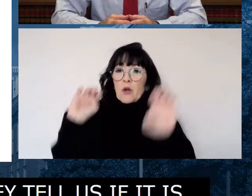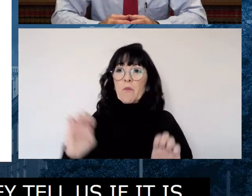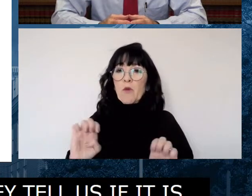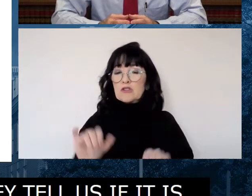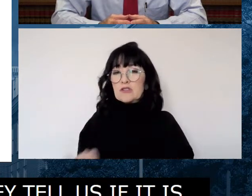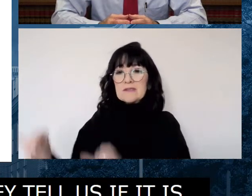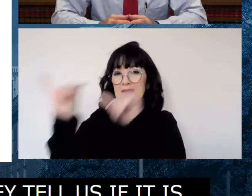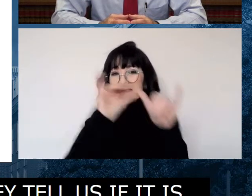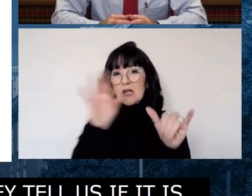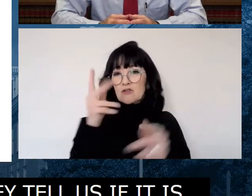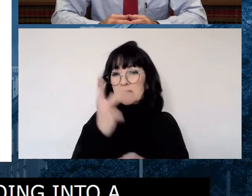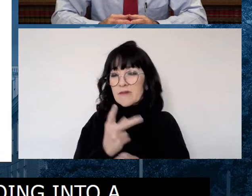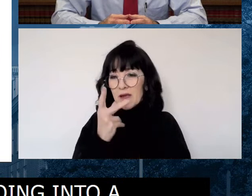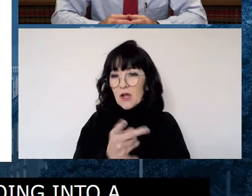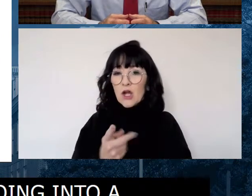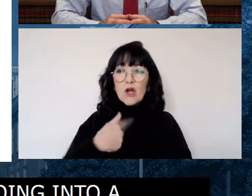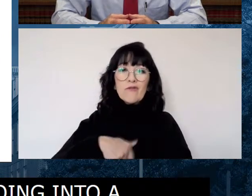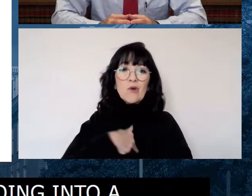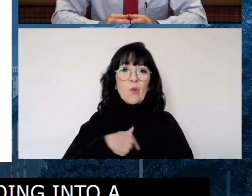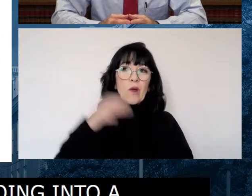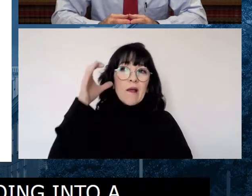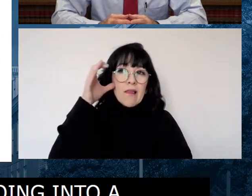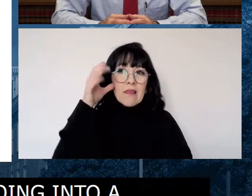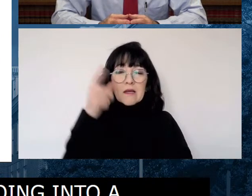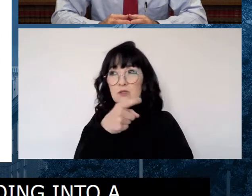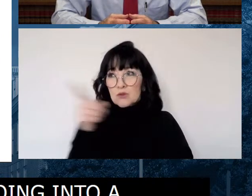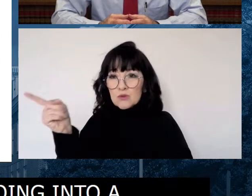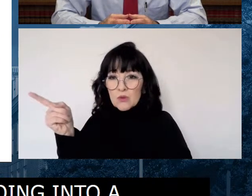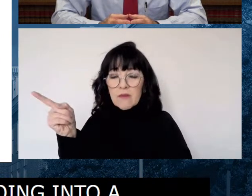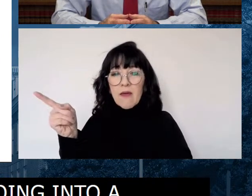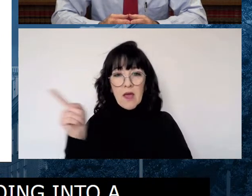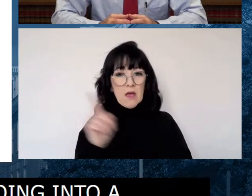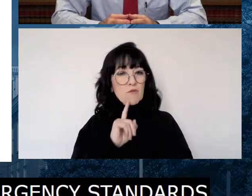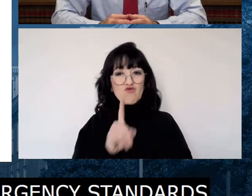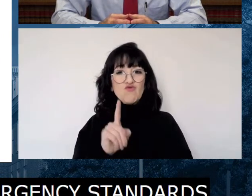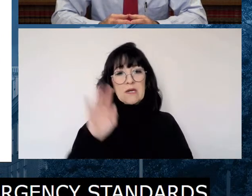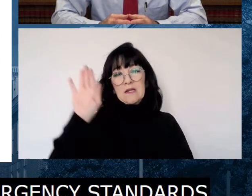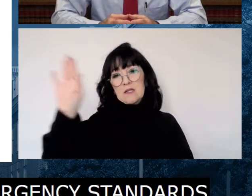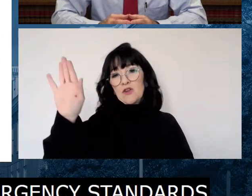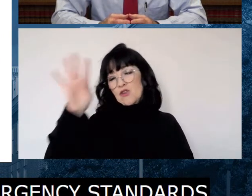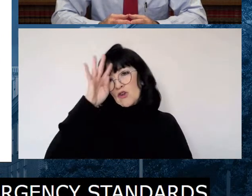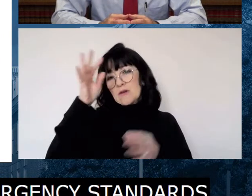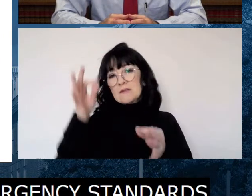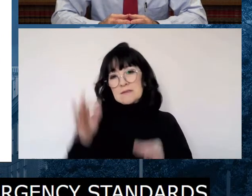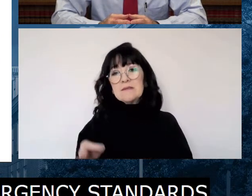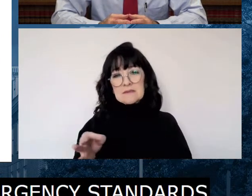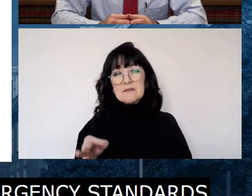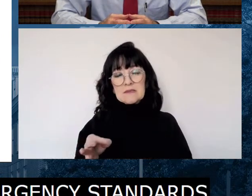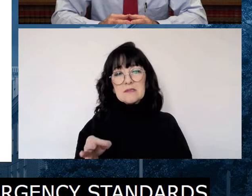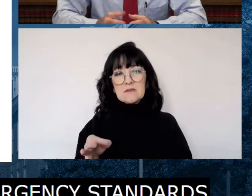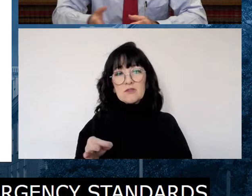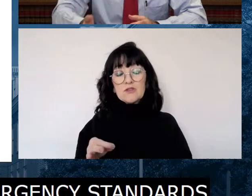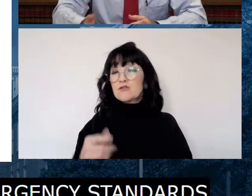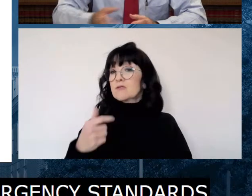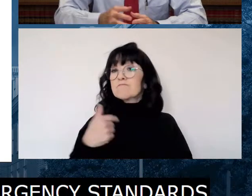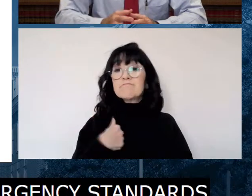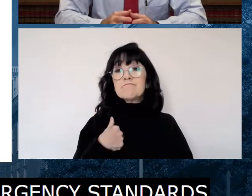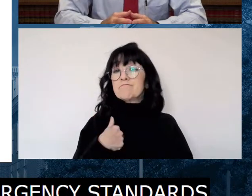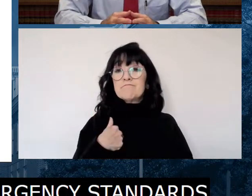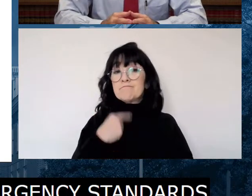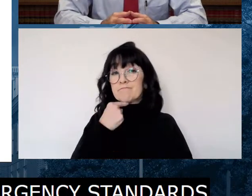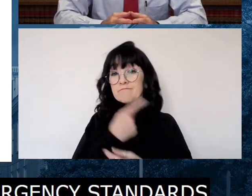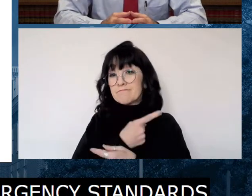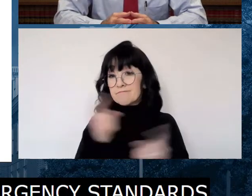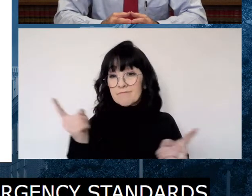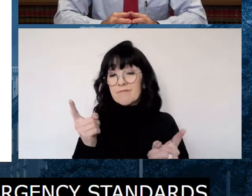that. We listen to them. It's really a decision that they will be making. I would just say that the numbers